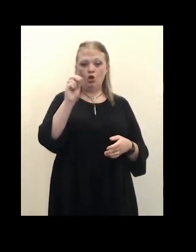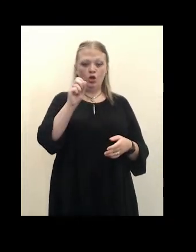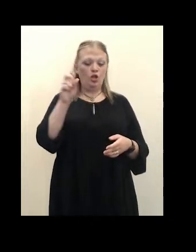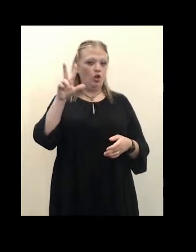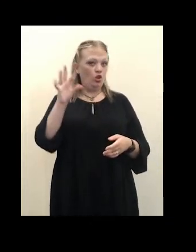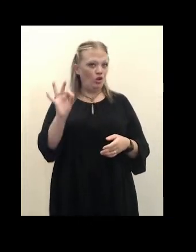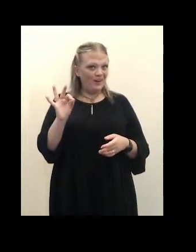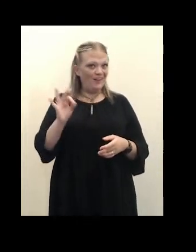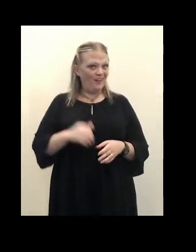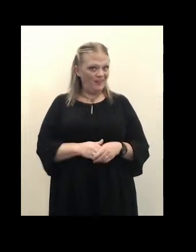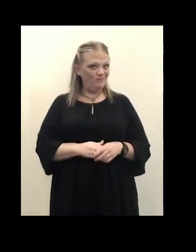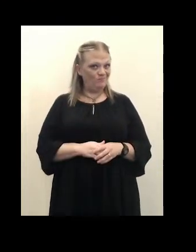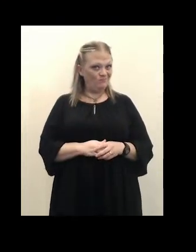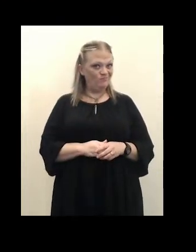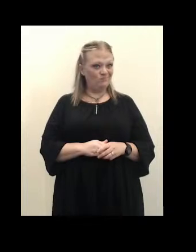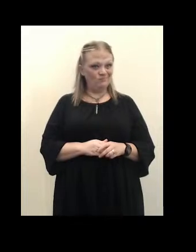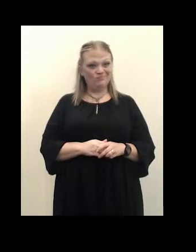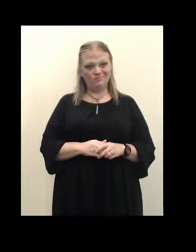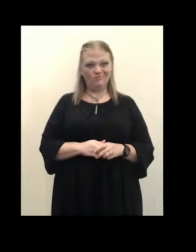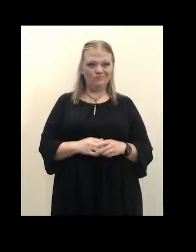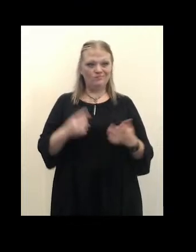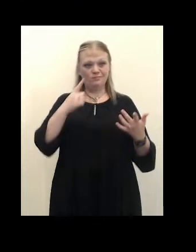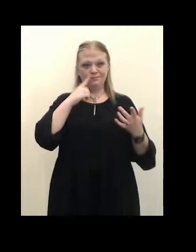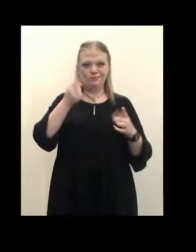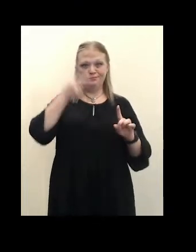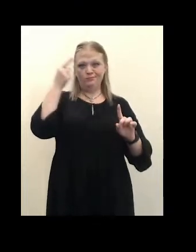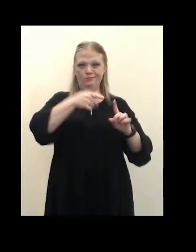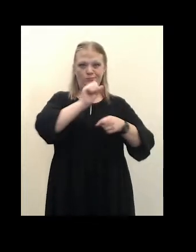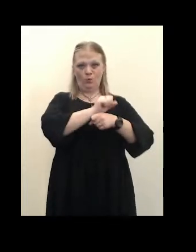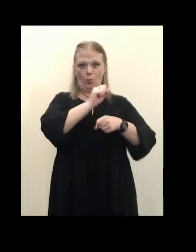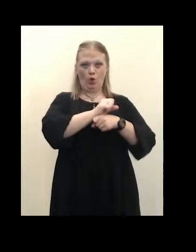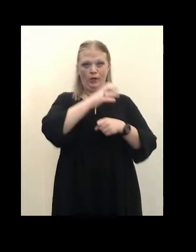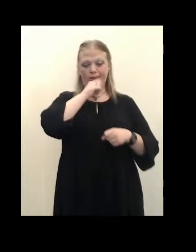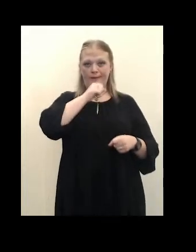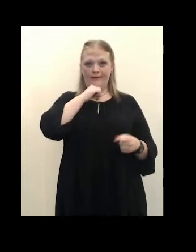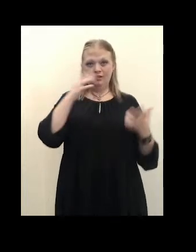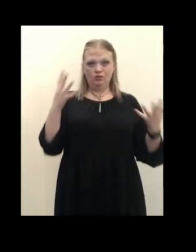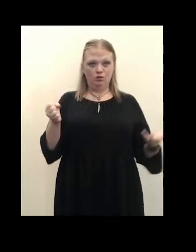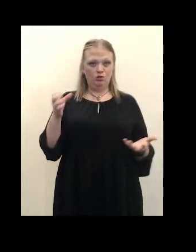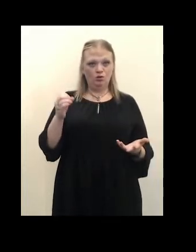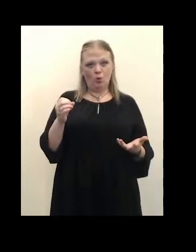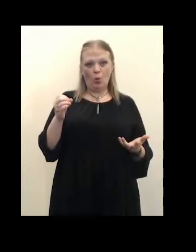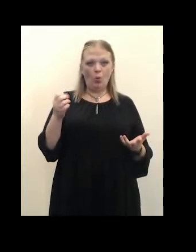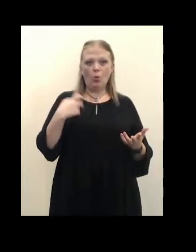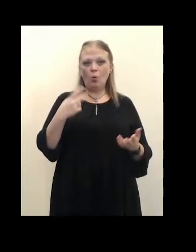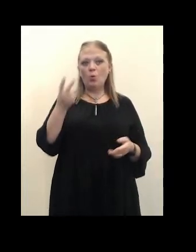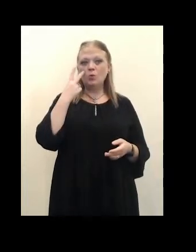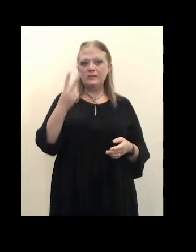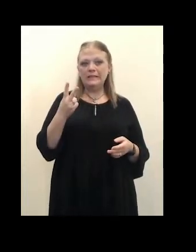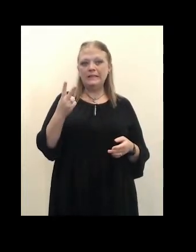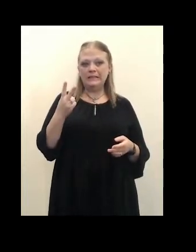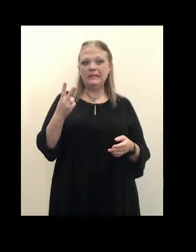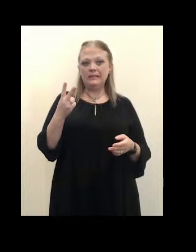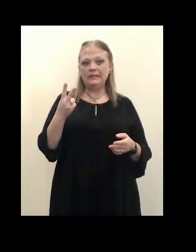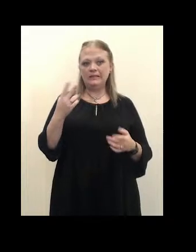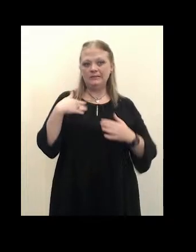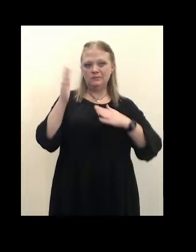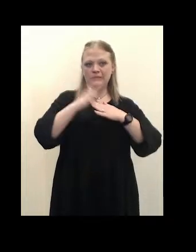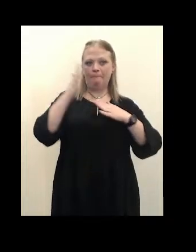category, prime working years. So we do see that has the highest